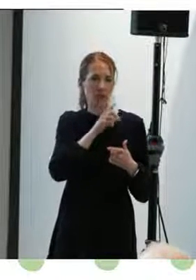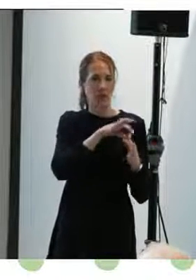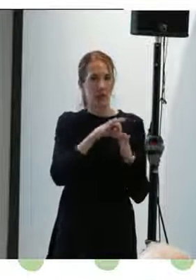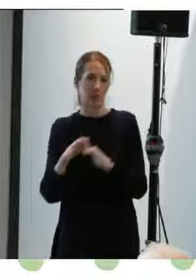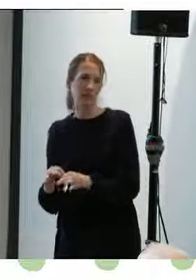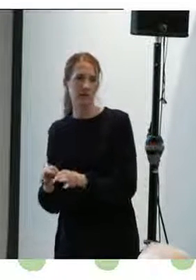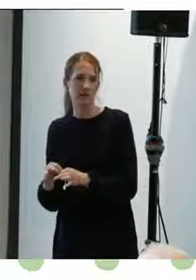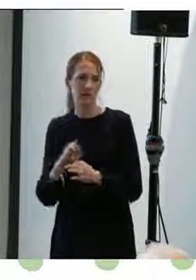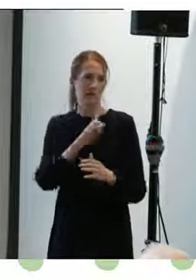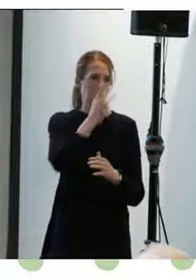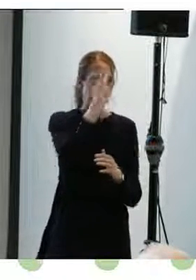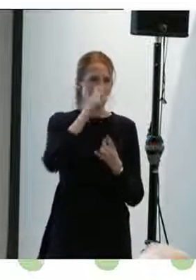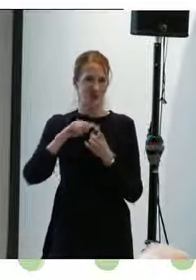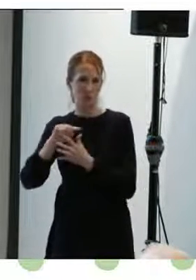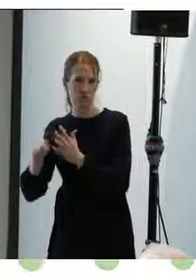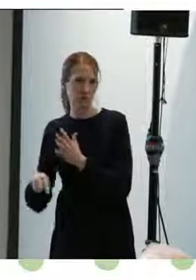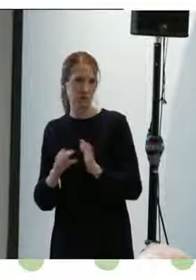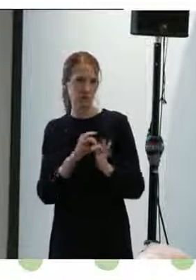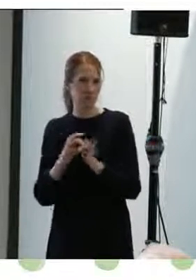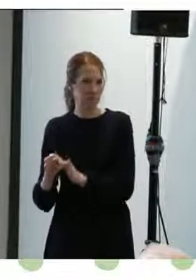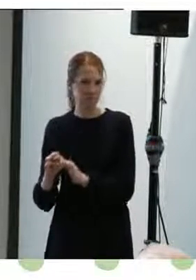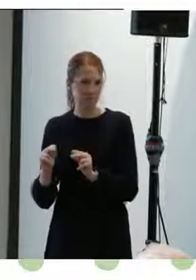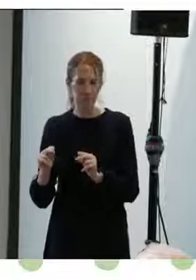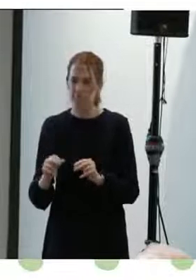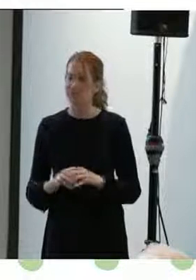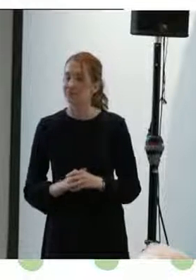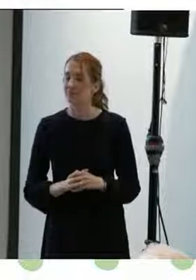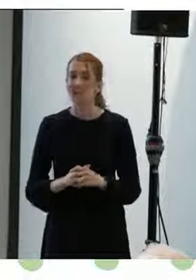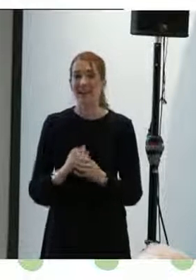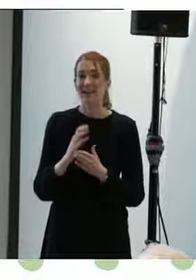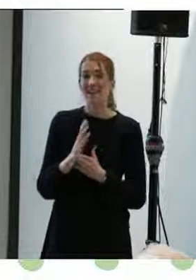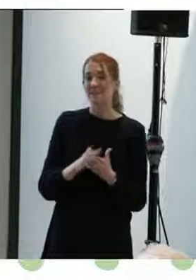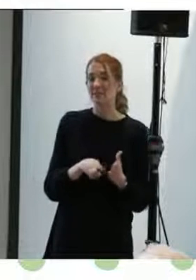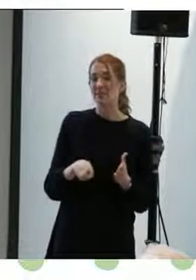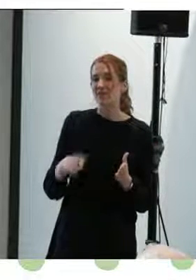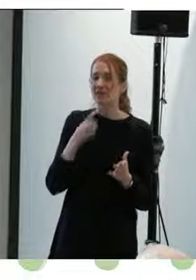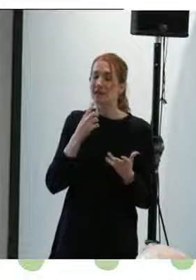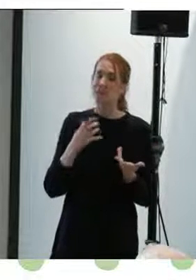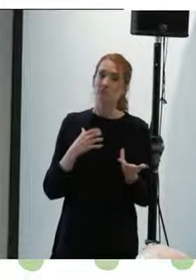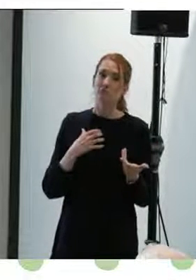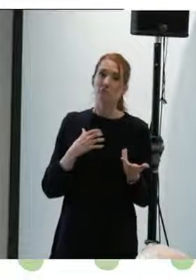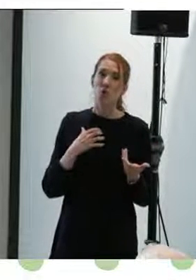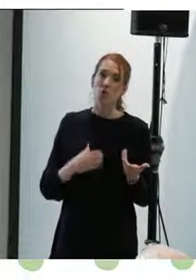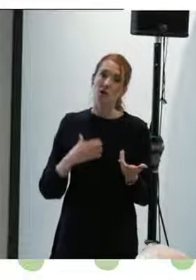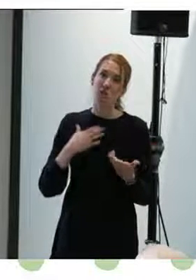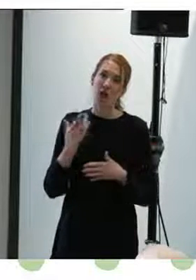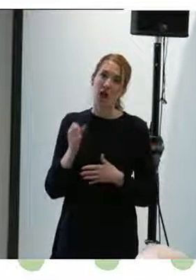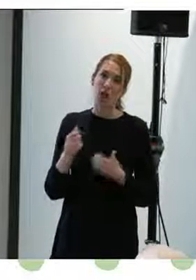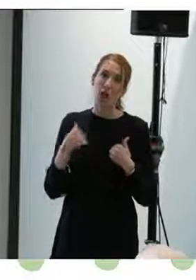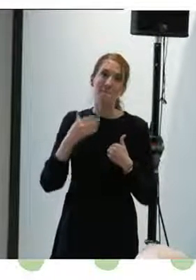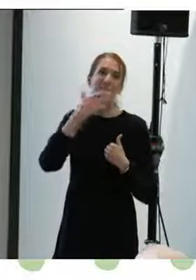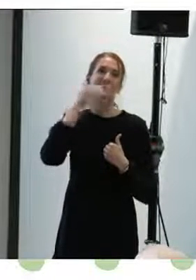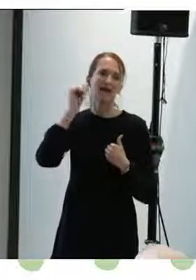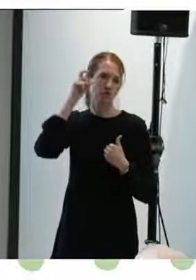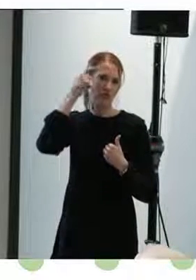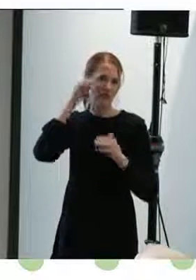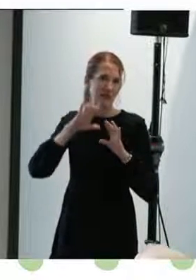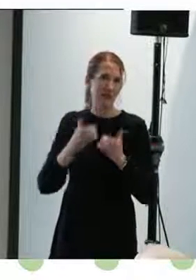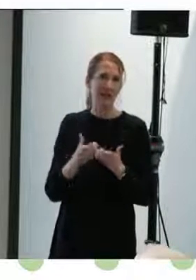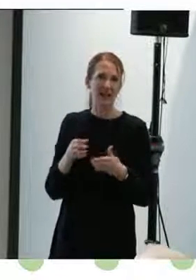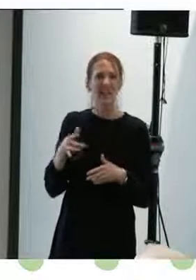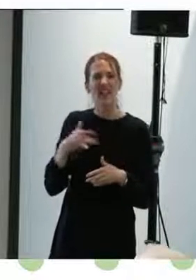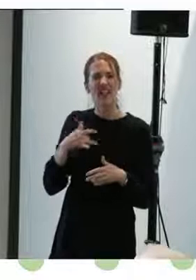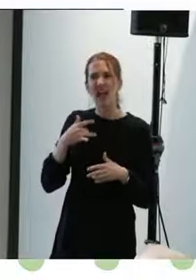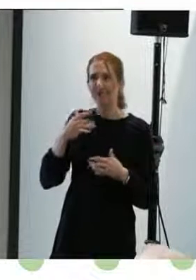are. We might see them as linked. And some of them were I wish I had a better government class in high school. They would just say, I don't know